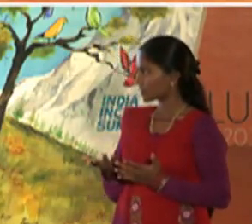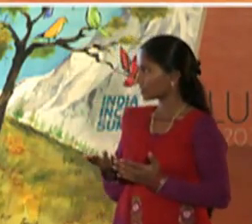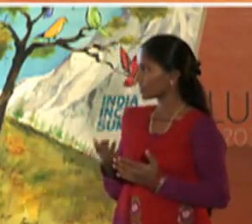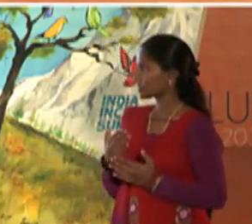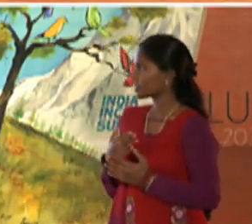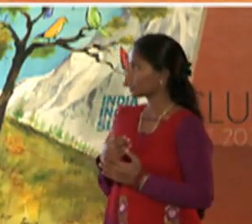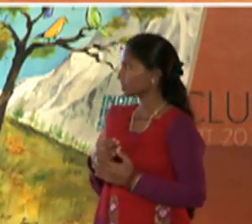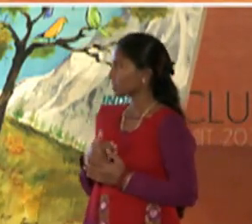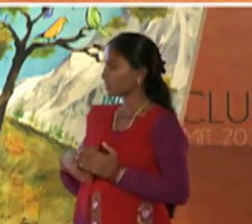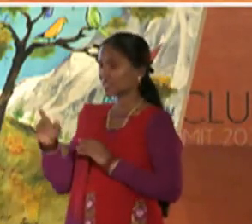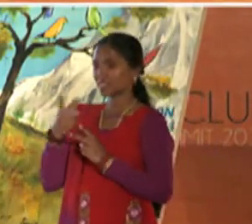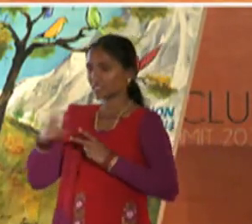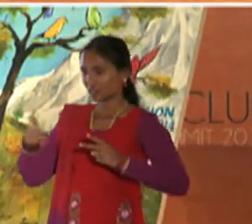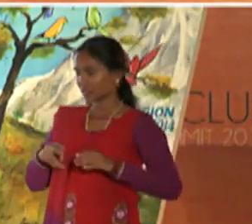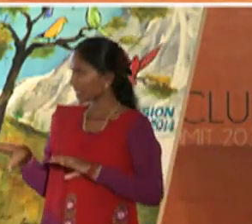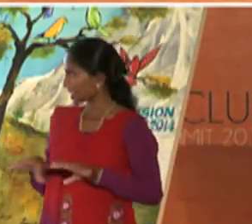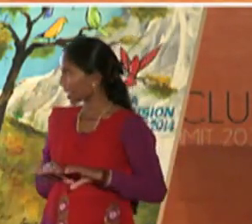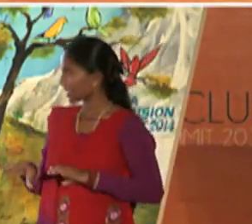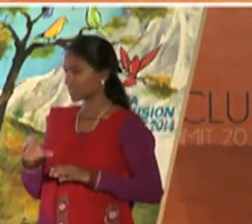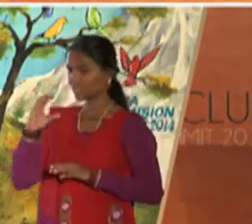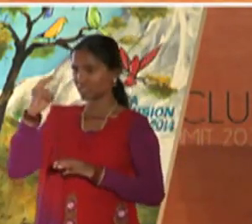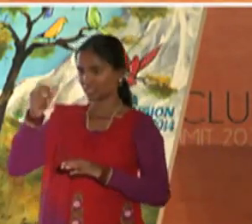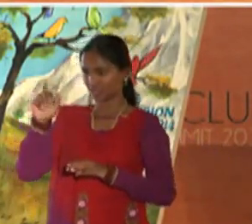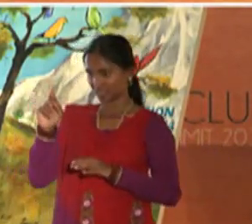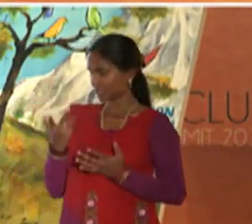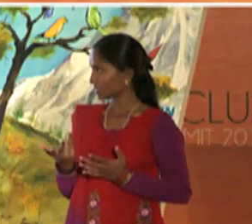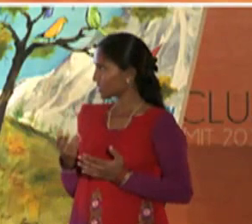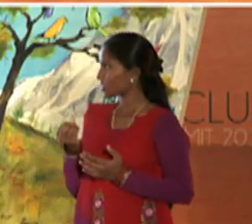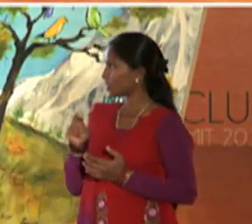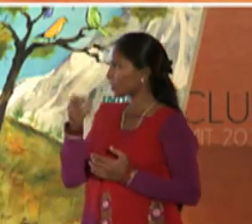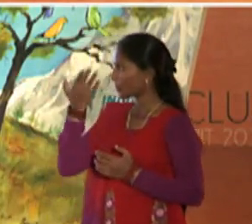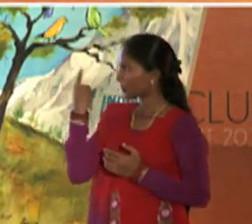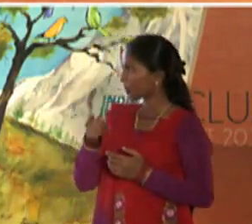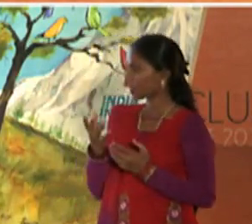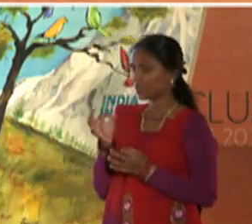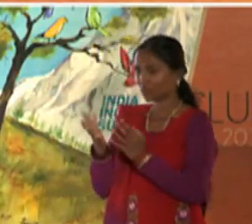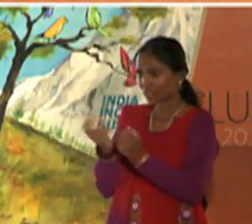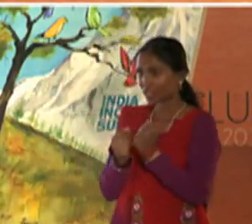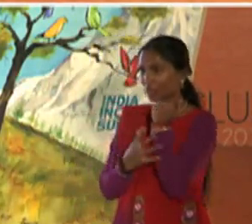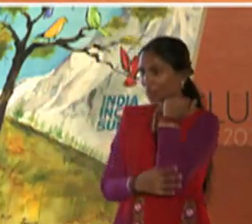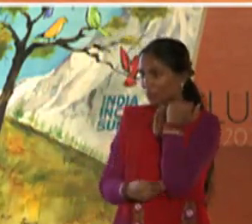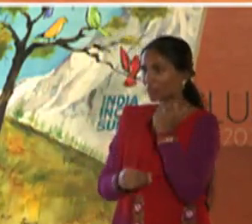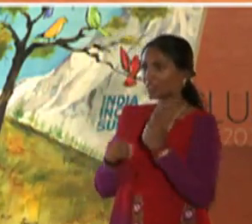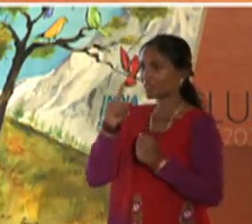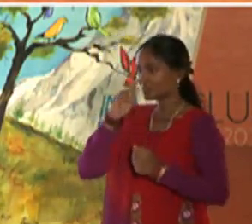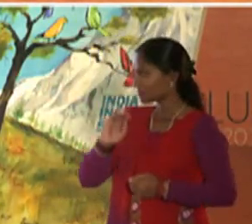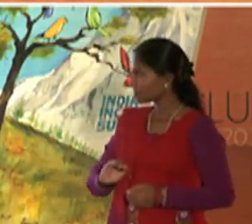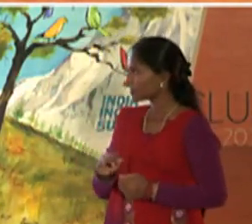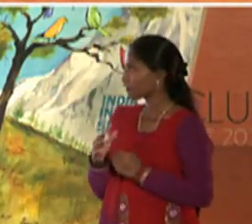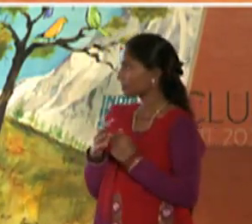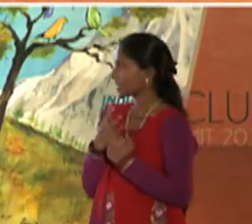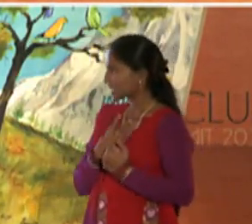or the tertiary character where the hero is made to look good because they helped a poor, sad little person